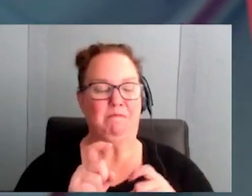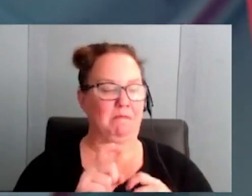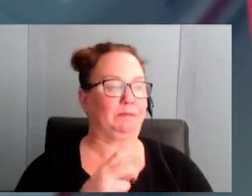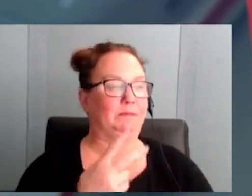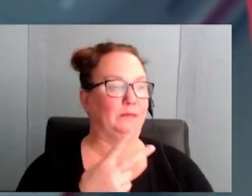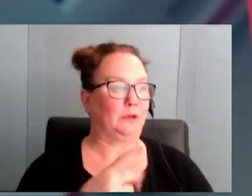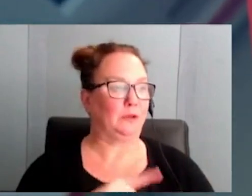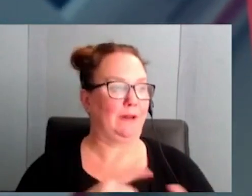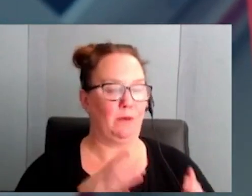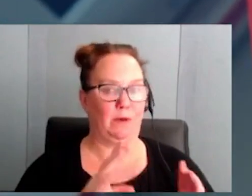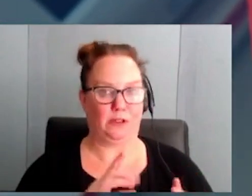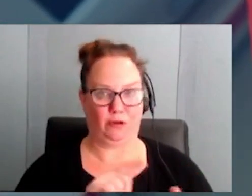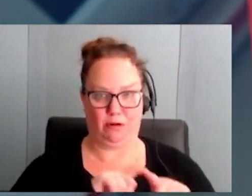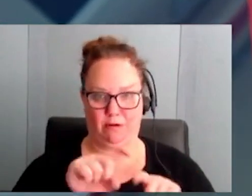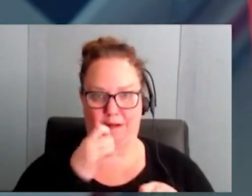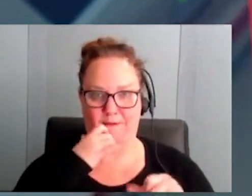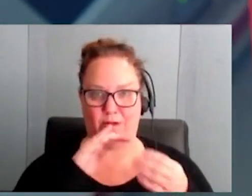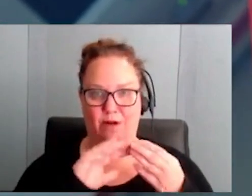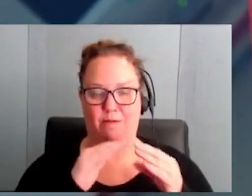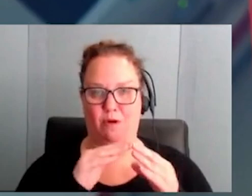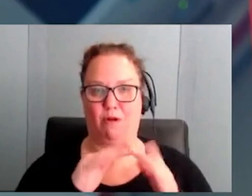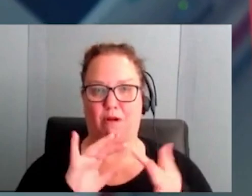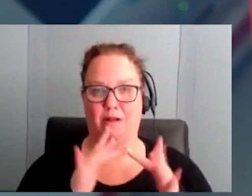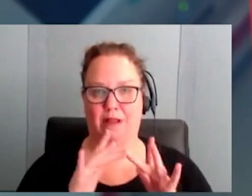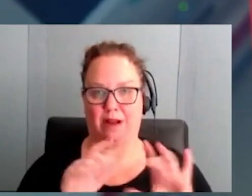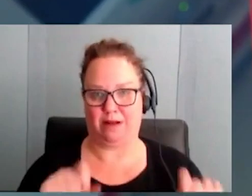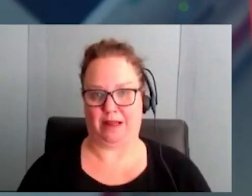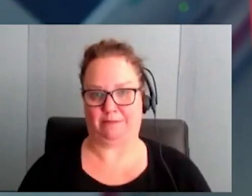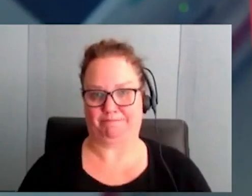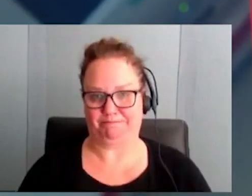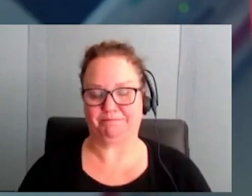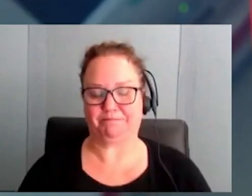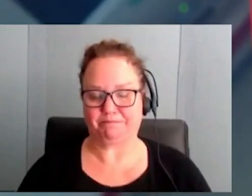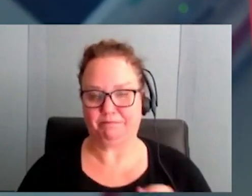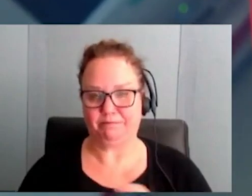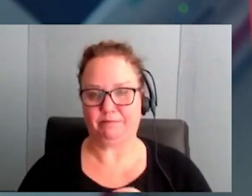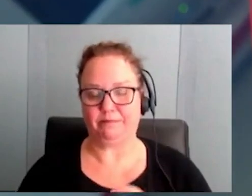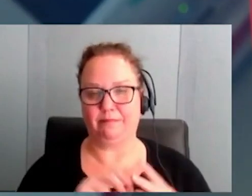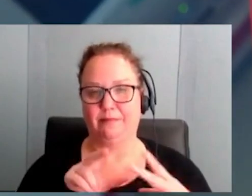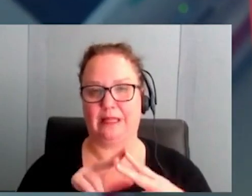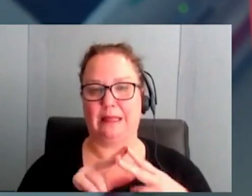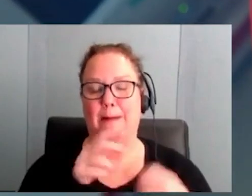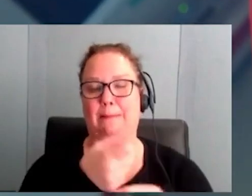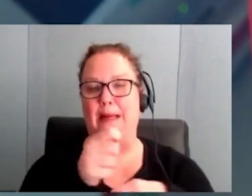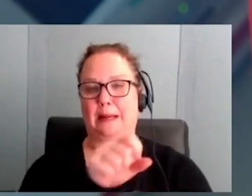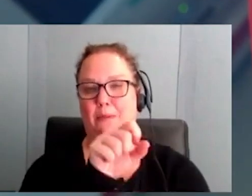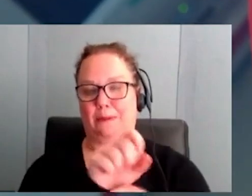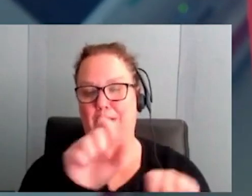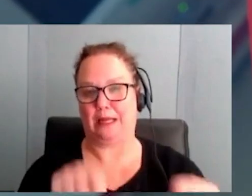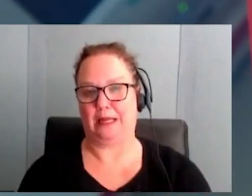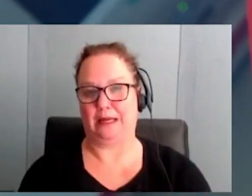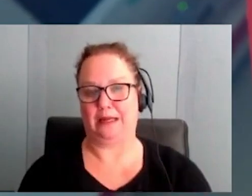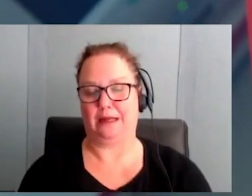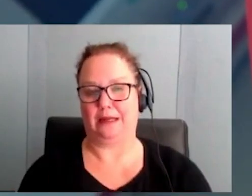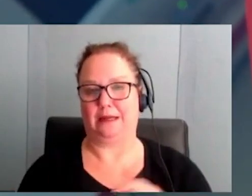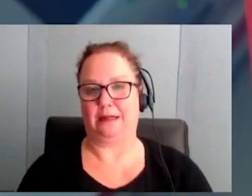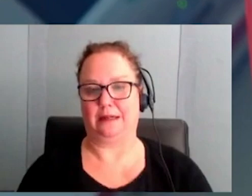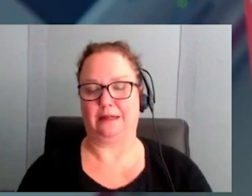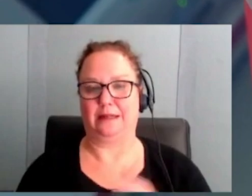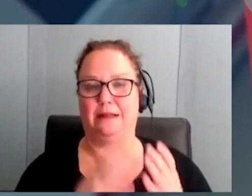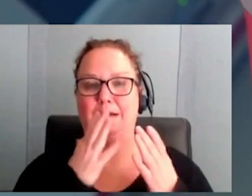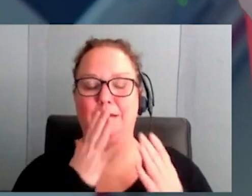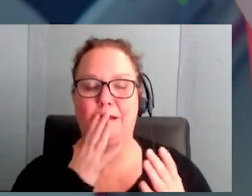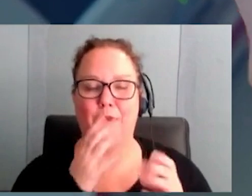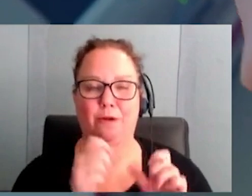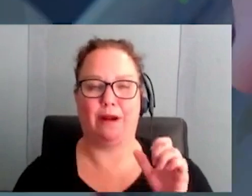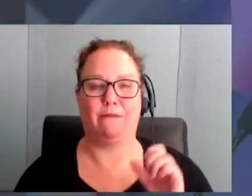the number there on your screen, or you can go to the website savealifenow.org and make an appointment. Final thoughts. Thank you so much, everyone, for being